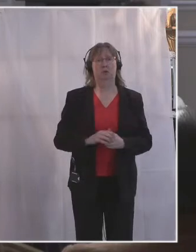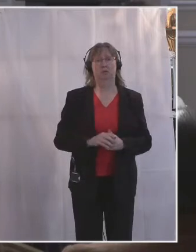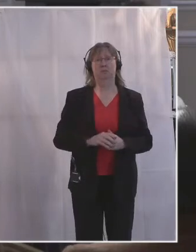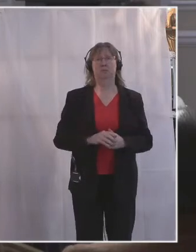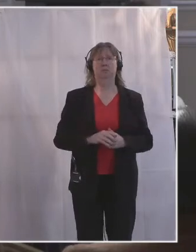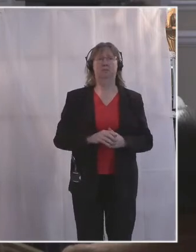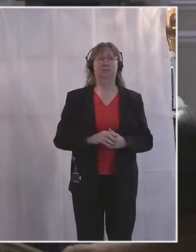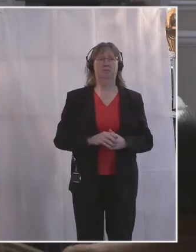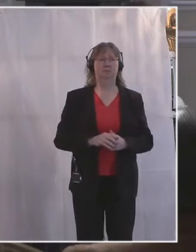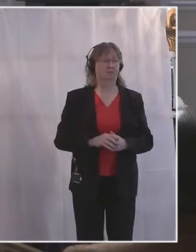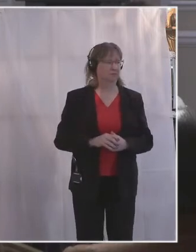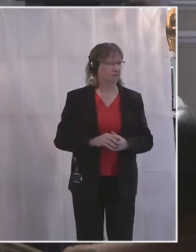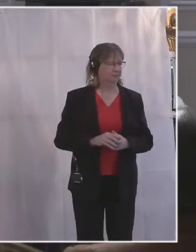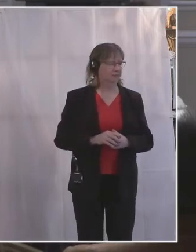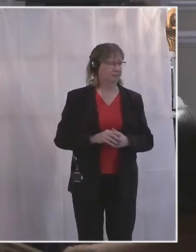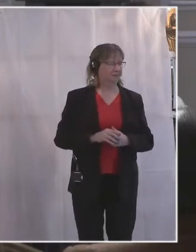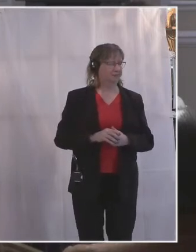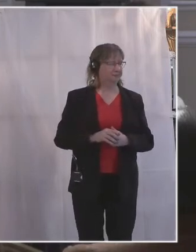retired GB